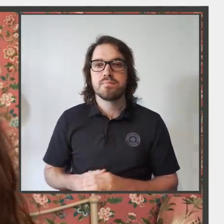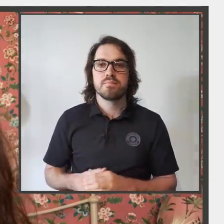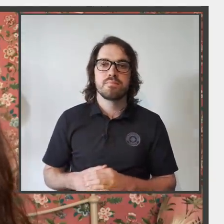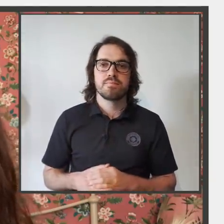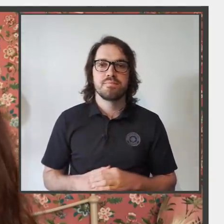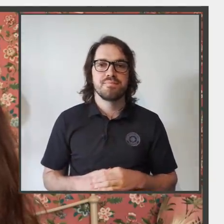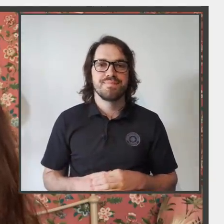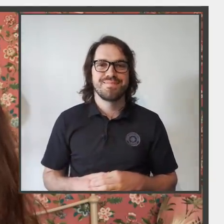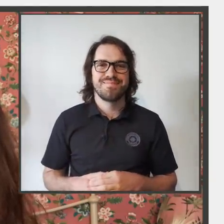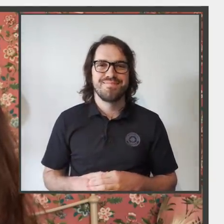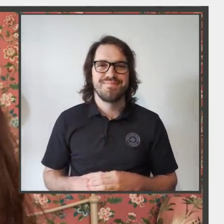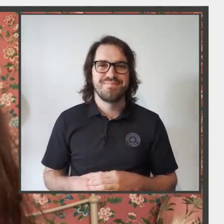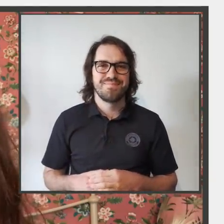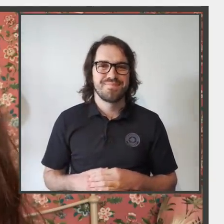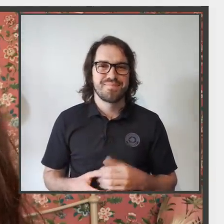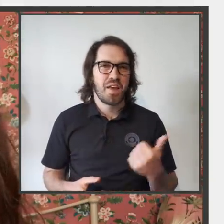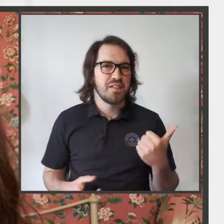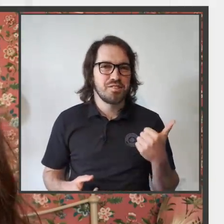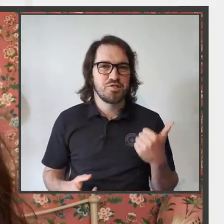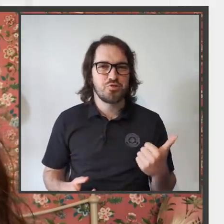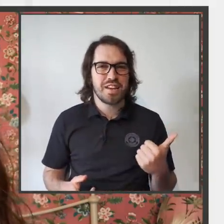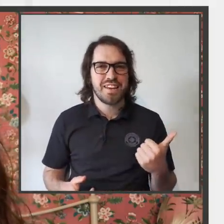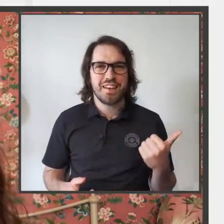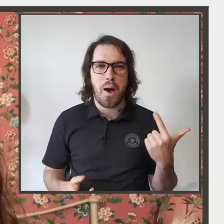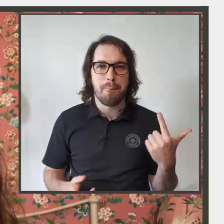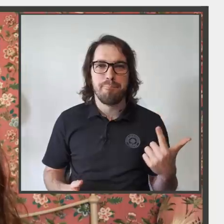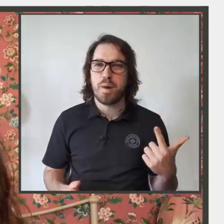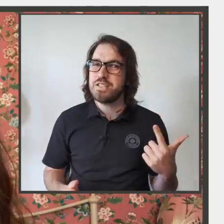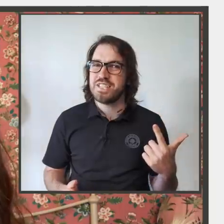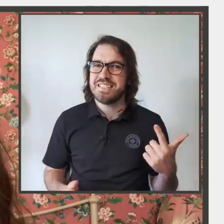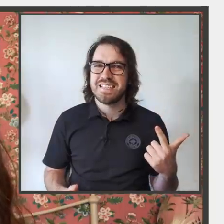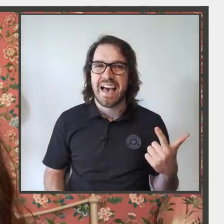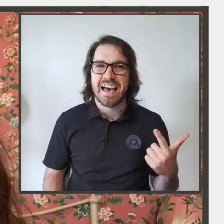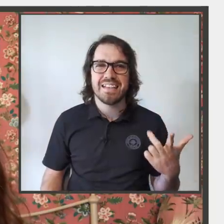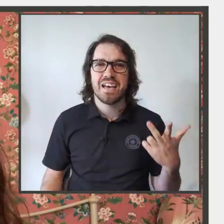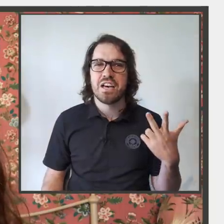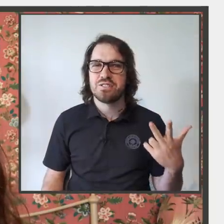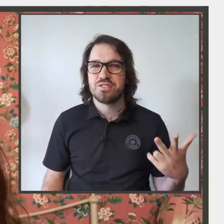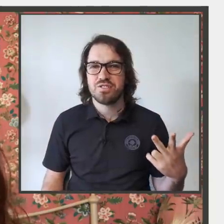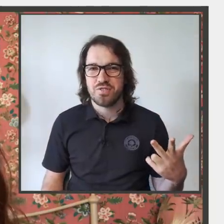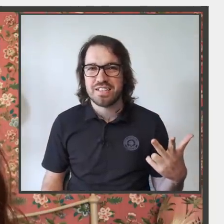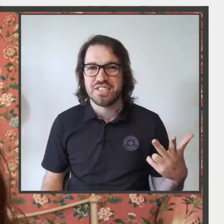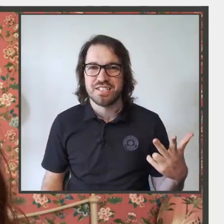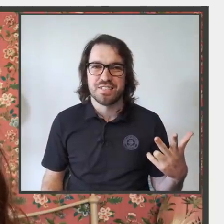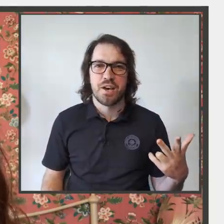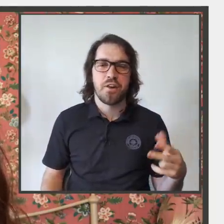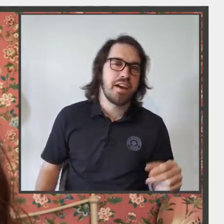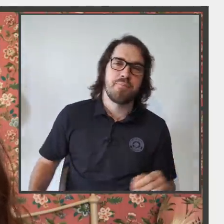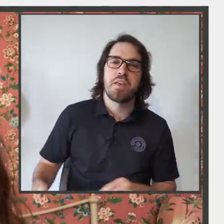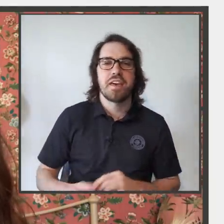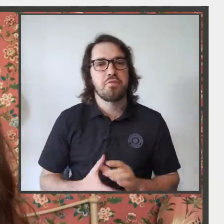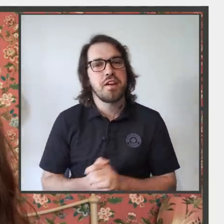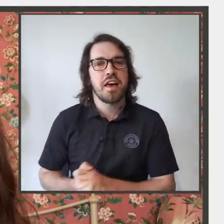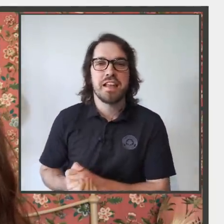budges, and stretches. Stricken, budges, and stretches.